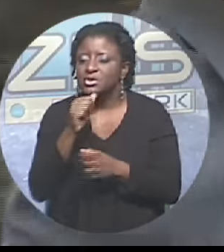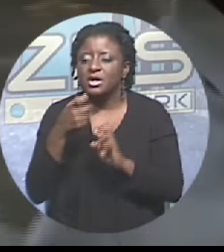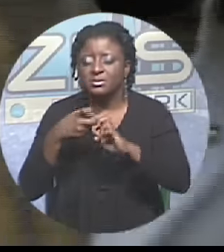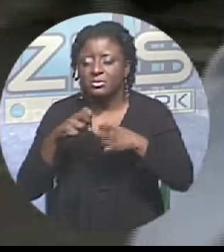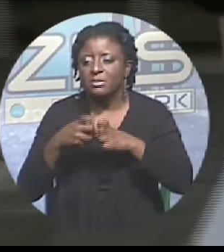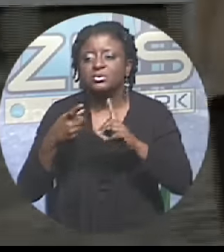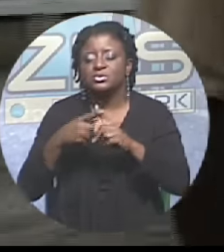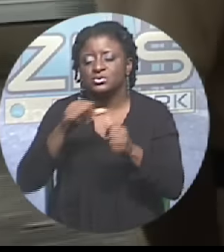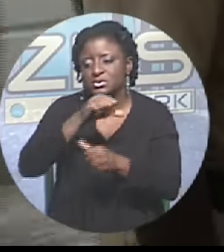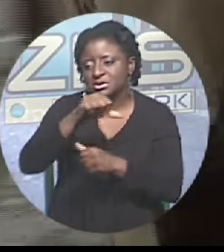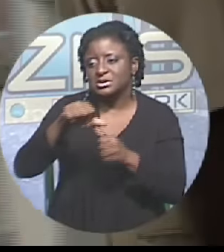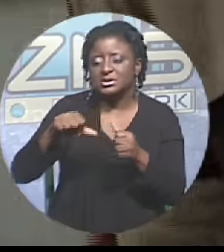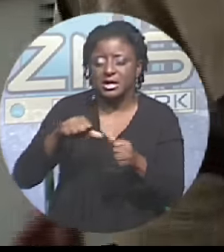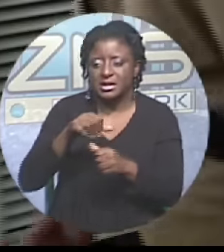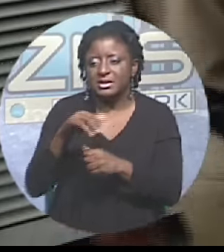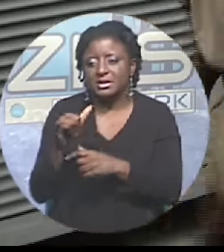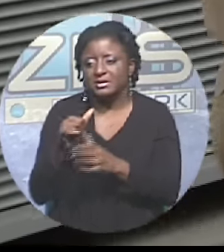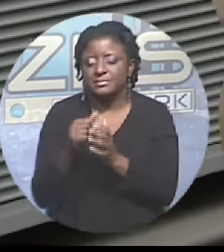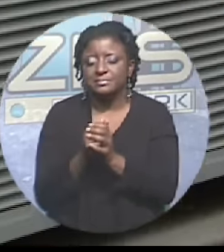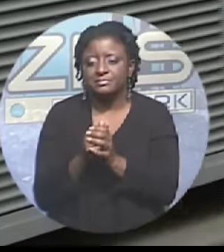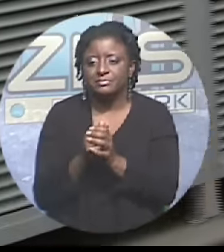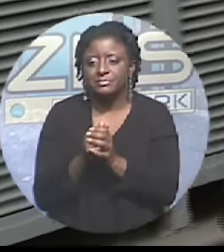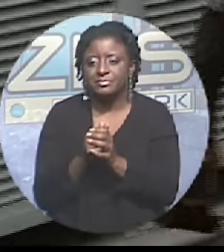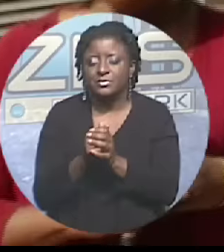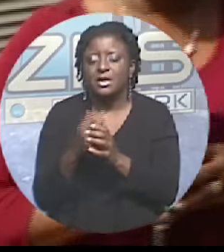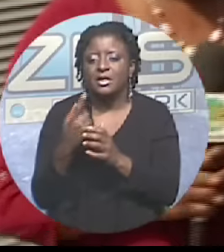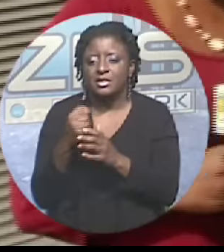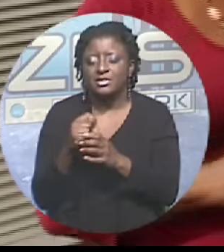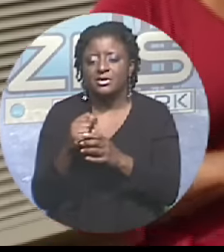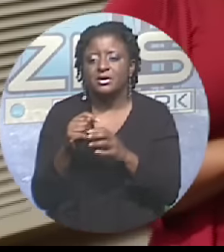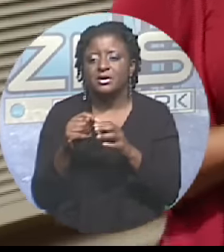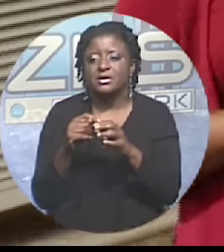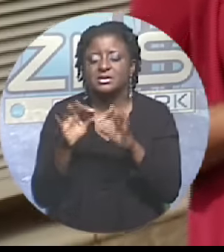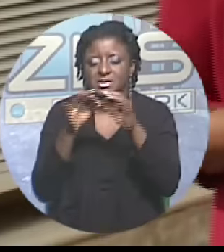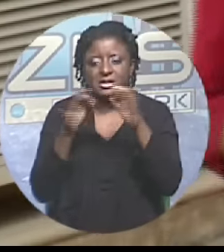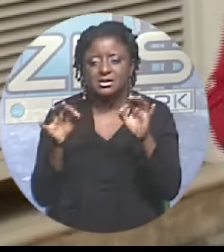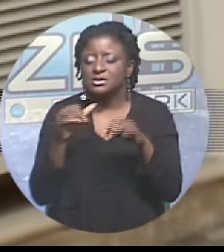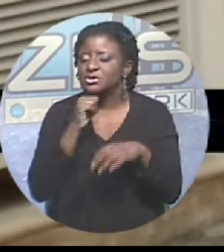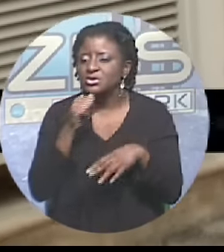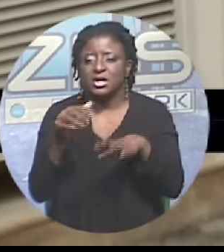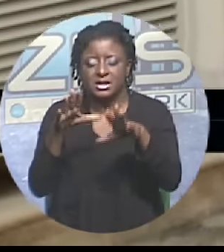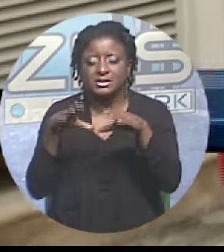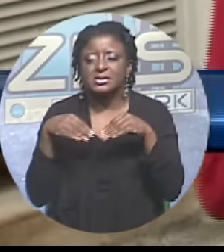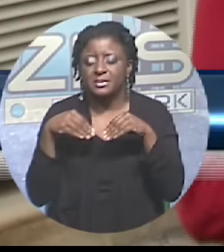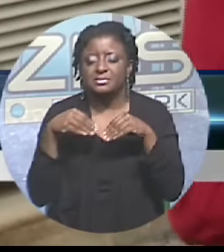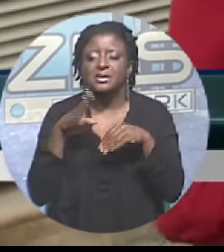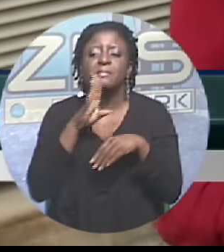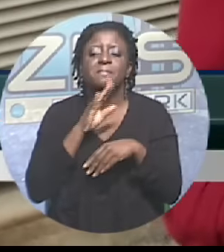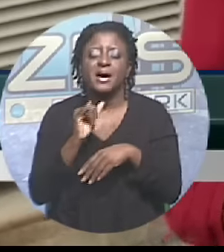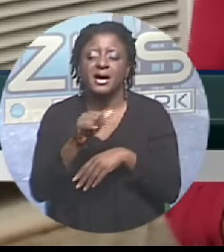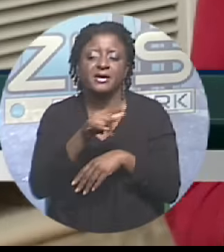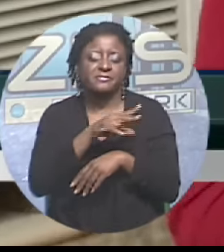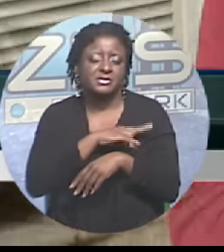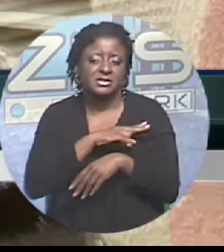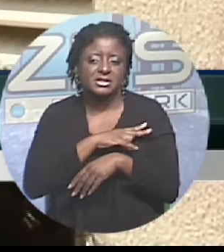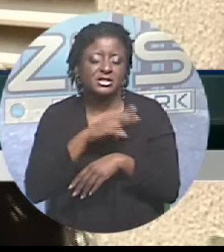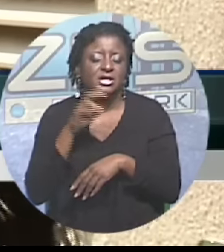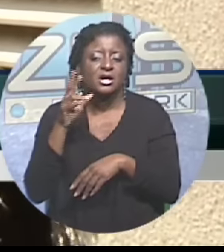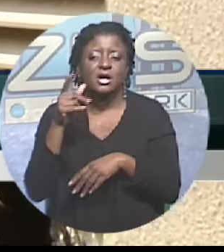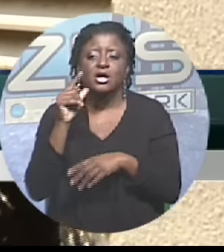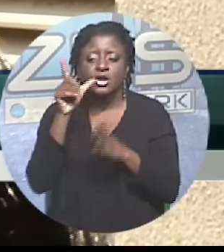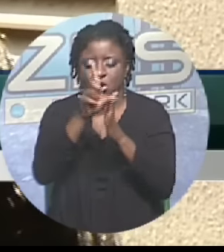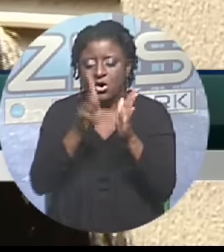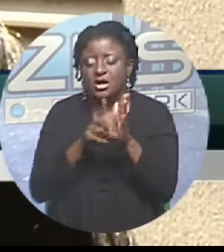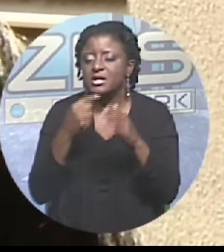this case. Now, as anticipated, this sentence is not sitting well with Vasily, and her lawyers have indicated that she will appeal.